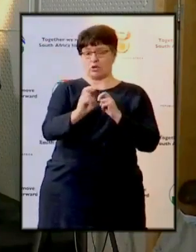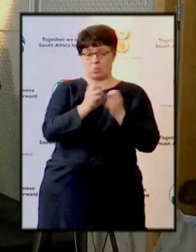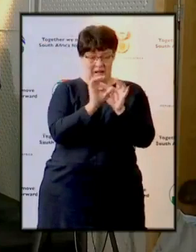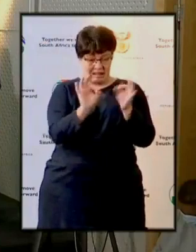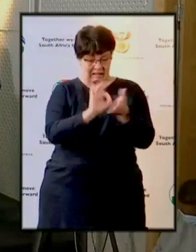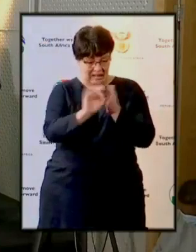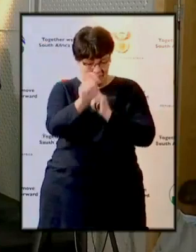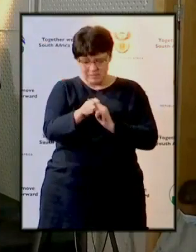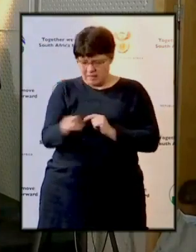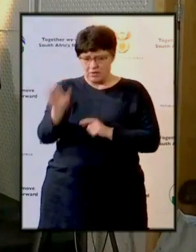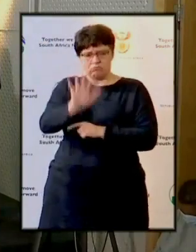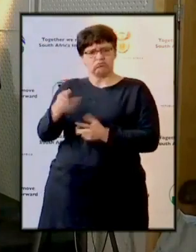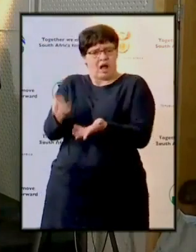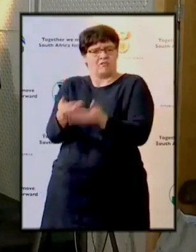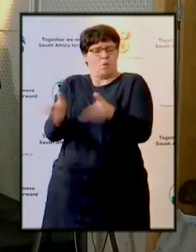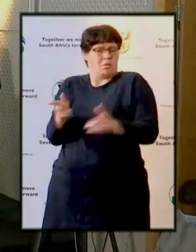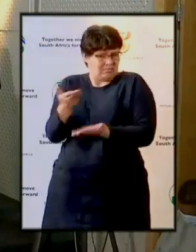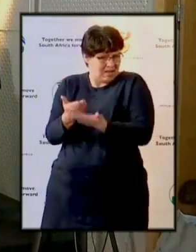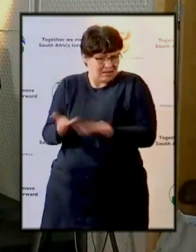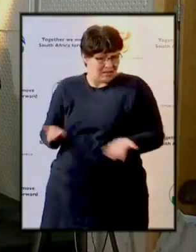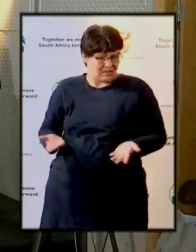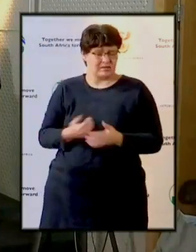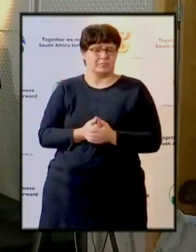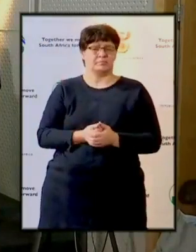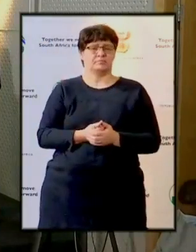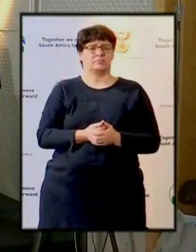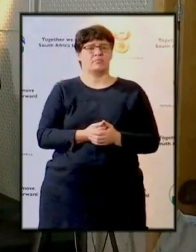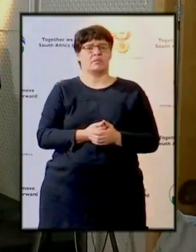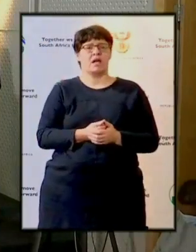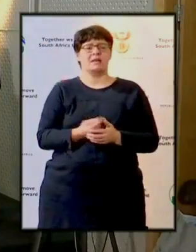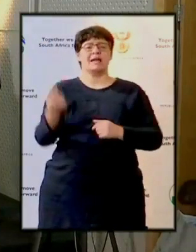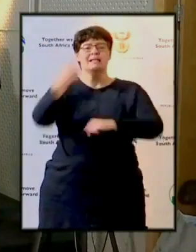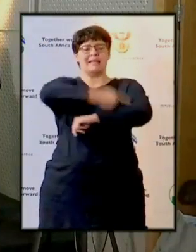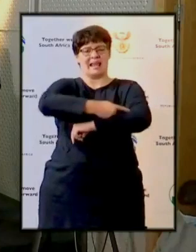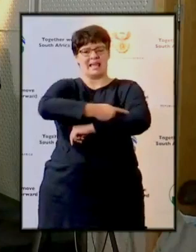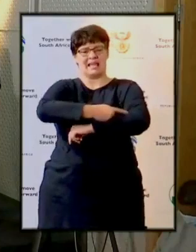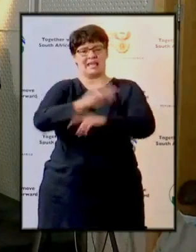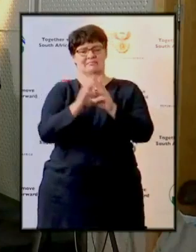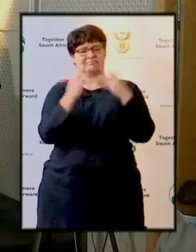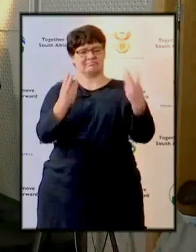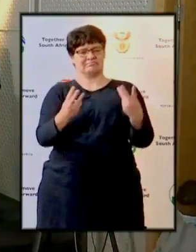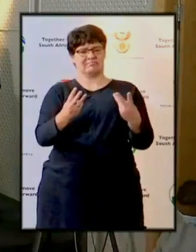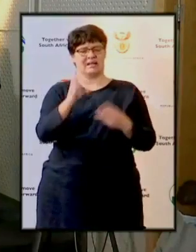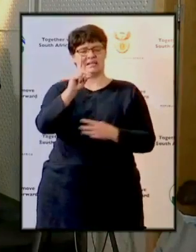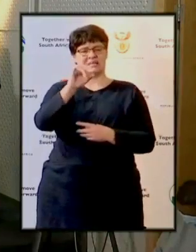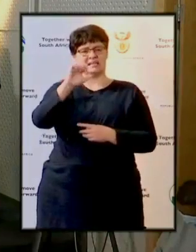from Soyiso Maliti from the Daily Dispatch newspaper. He's